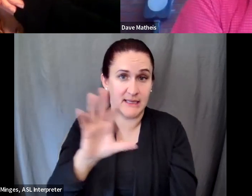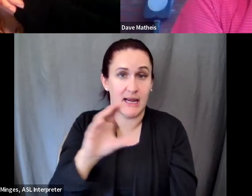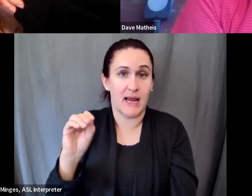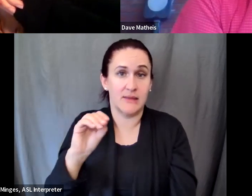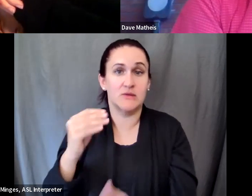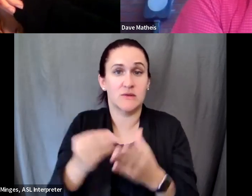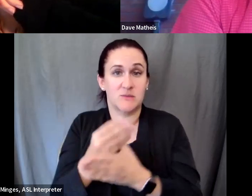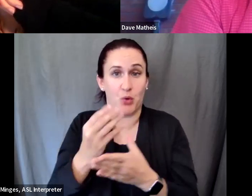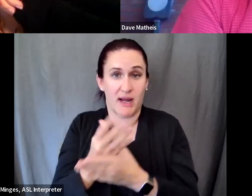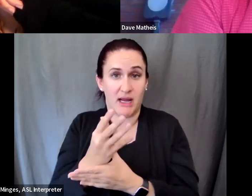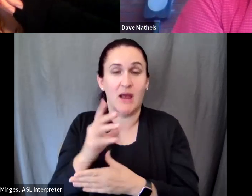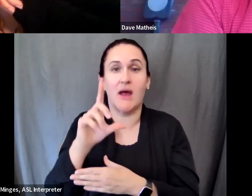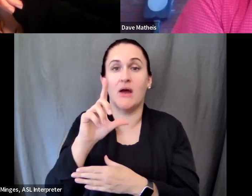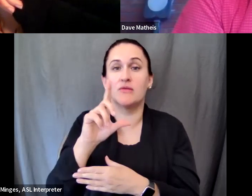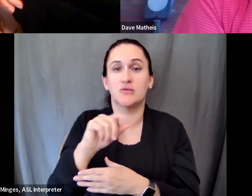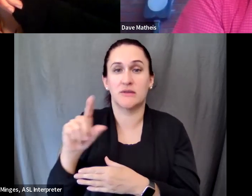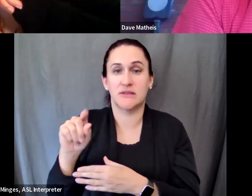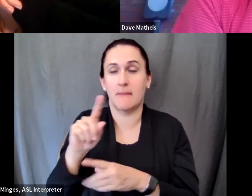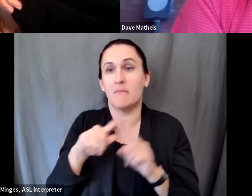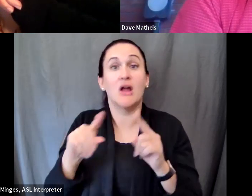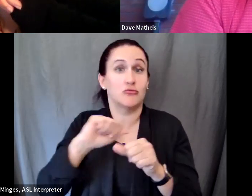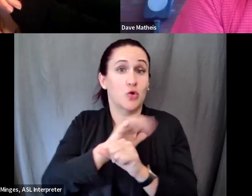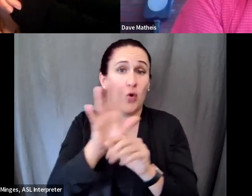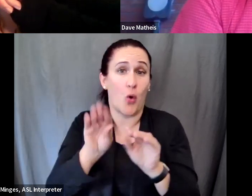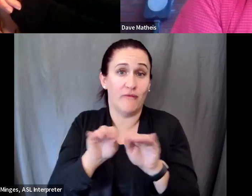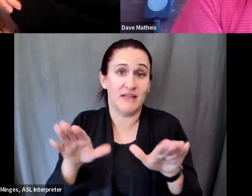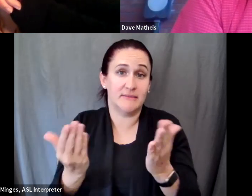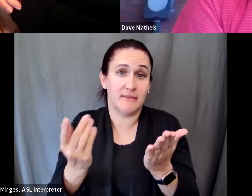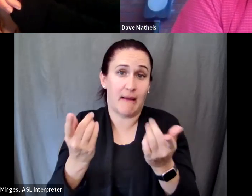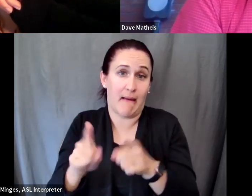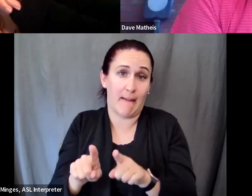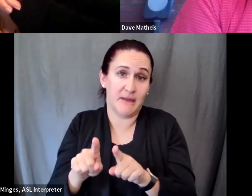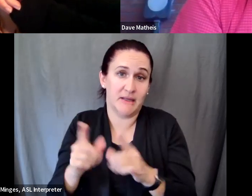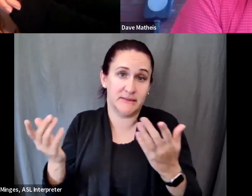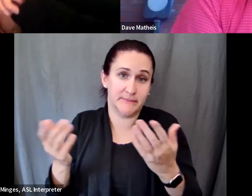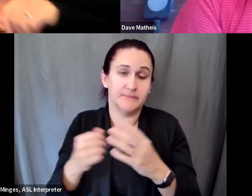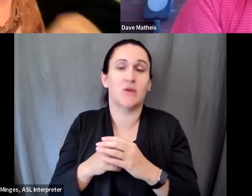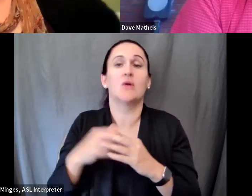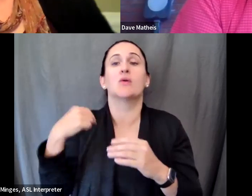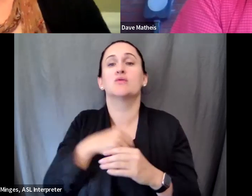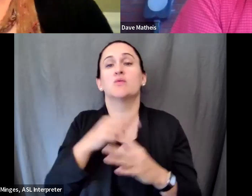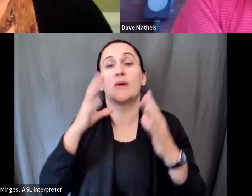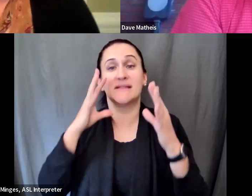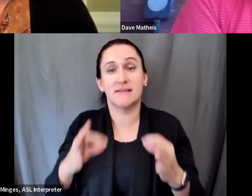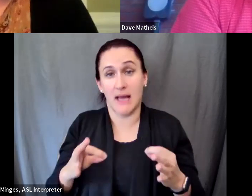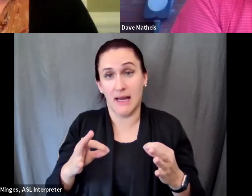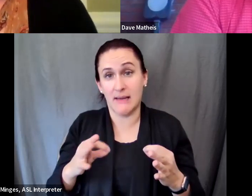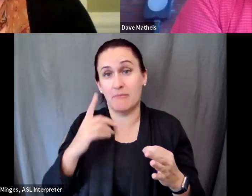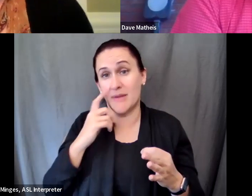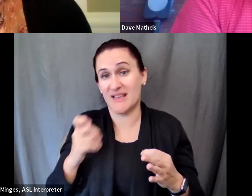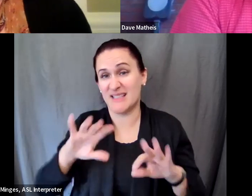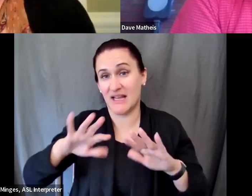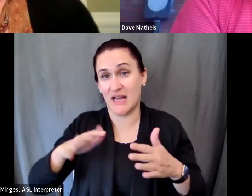of 2020, what happened, but the COVID pandemic. So we decided at that point, since that kind